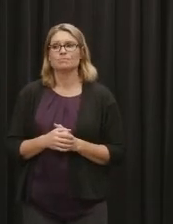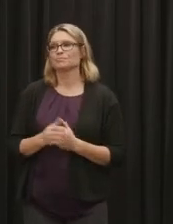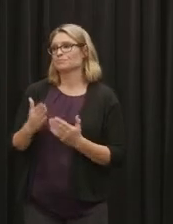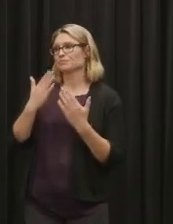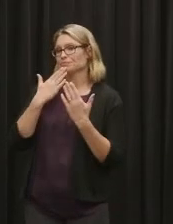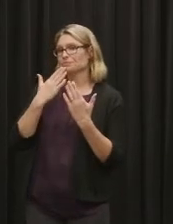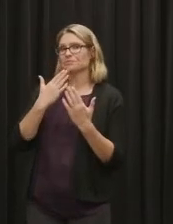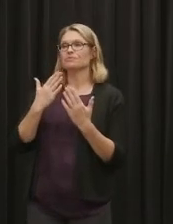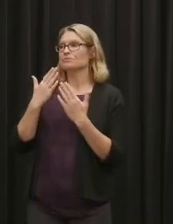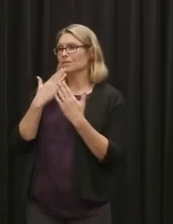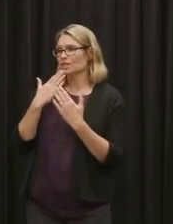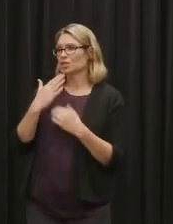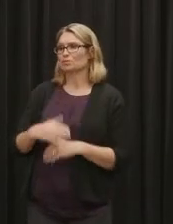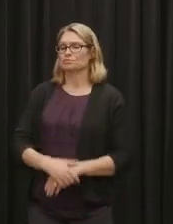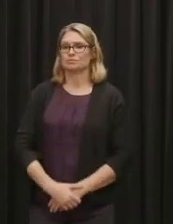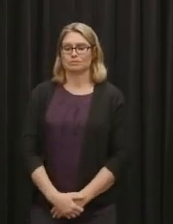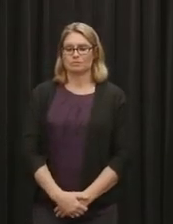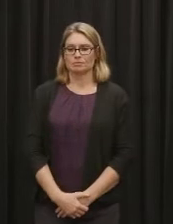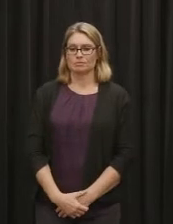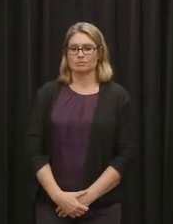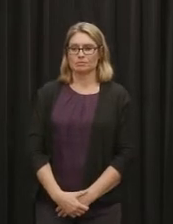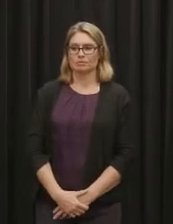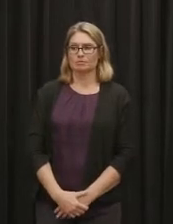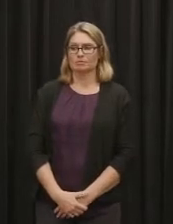Thank you, Mr. McCallum. Thank you. Thank you, Mr. Gill.